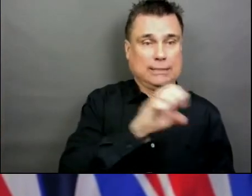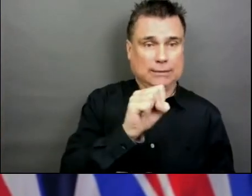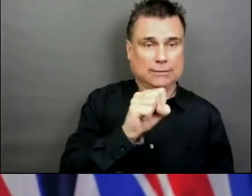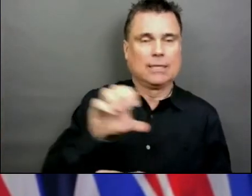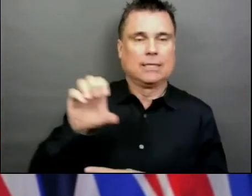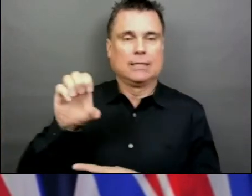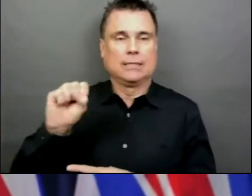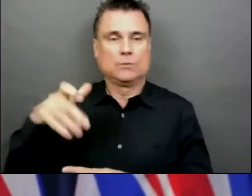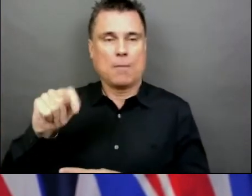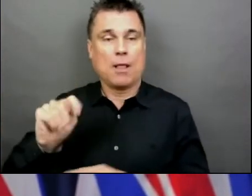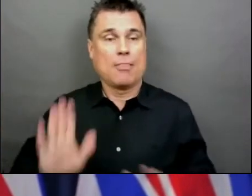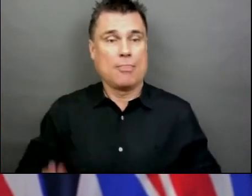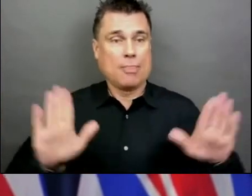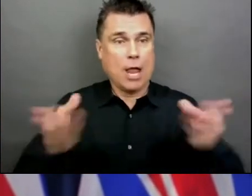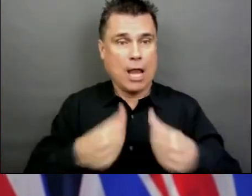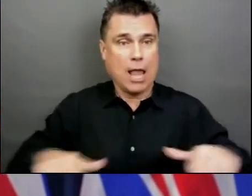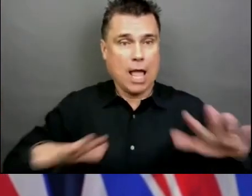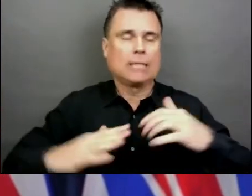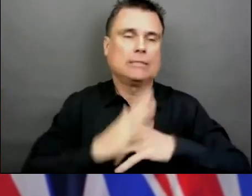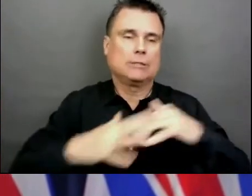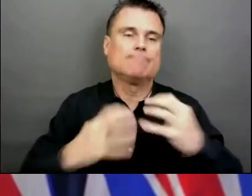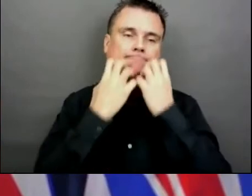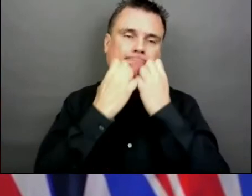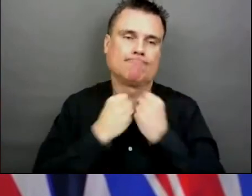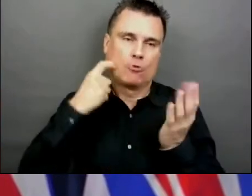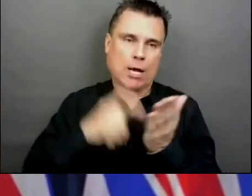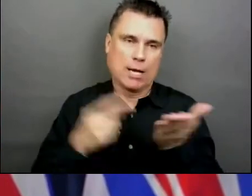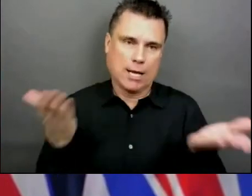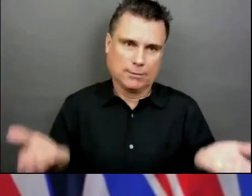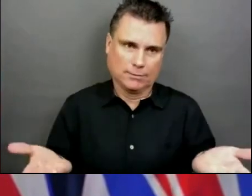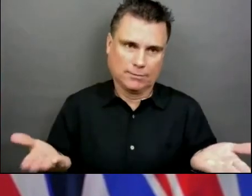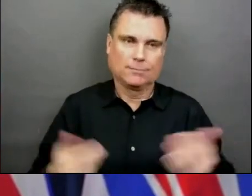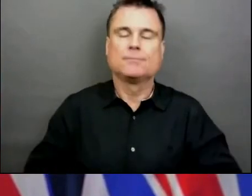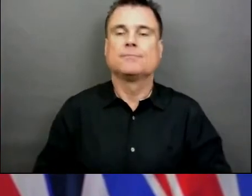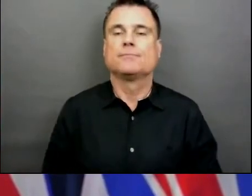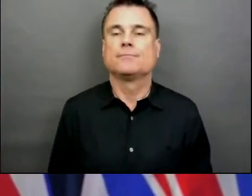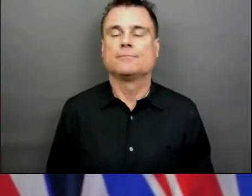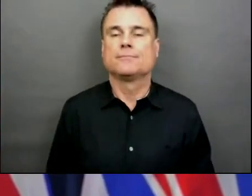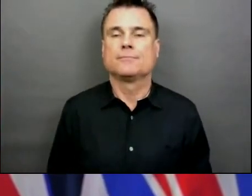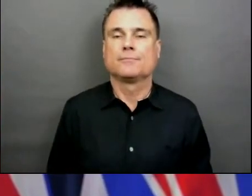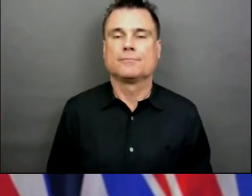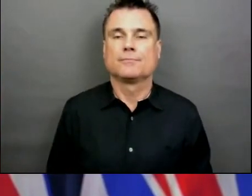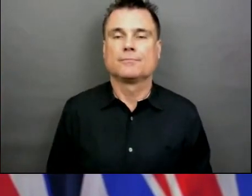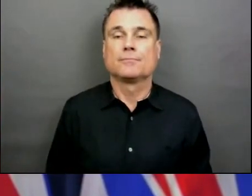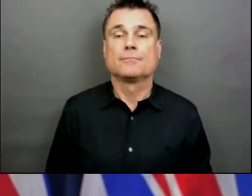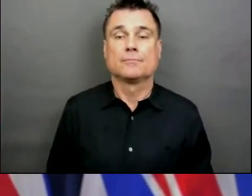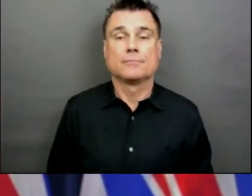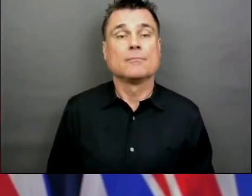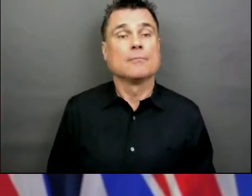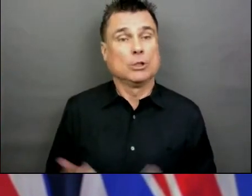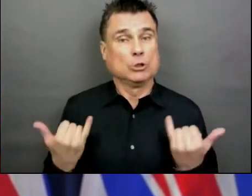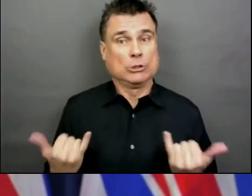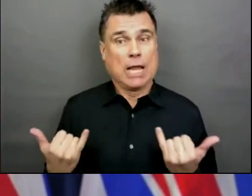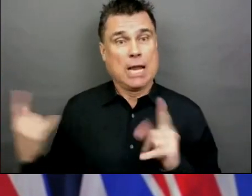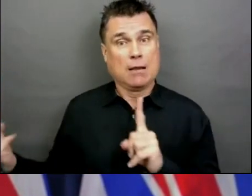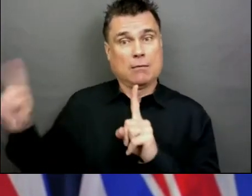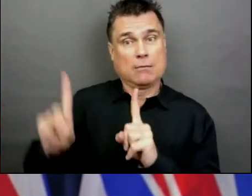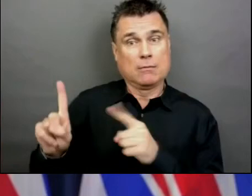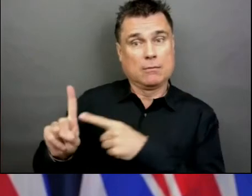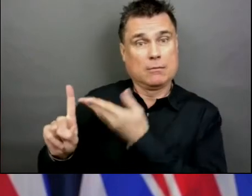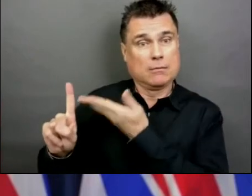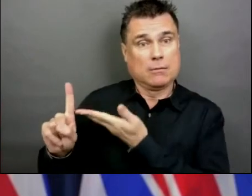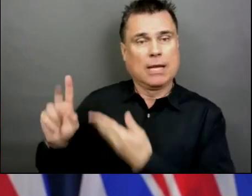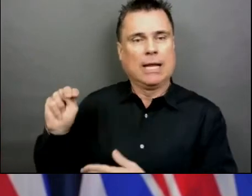Esquimalt First Nations, and I'm honored to be here on their traditional territories. I'm also joined today by Nicolas Jimenez, President